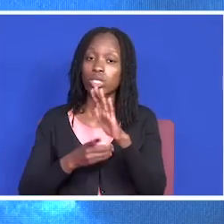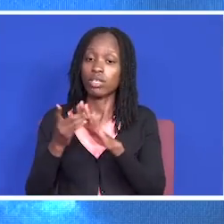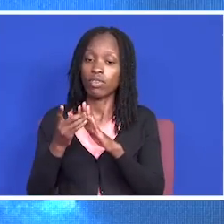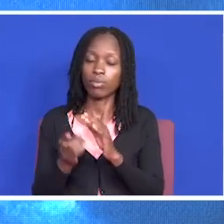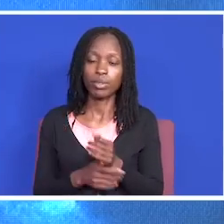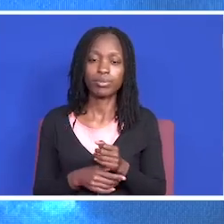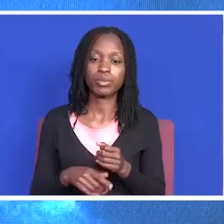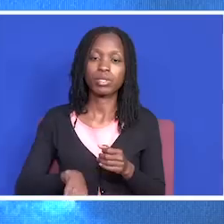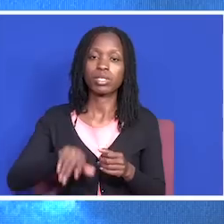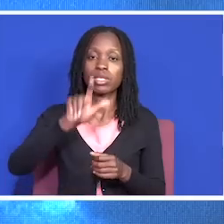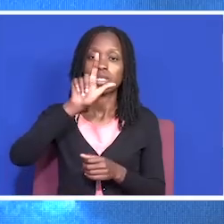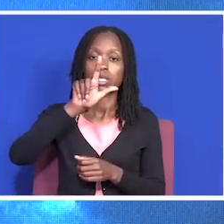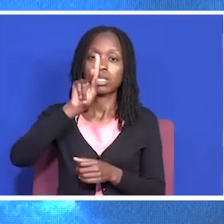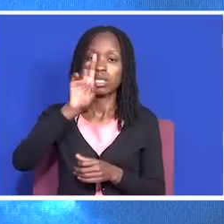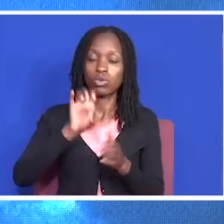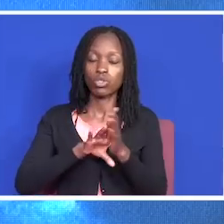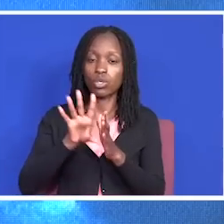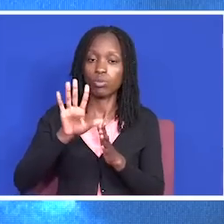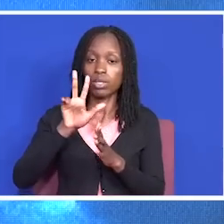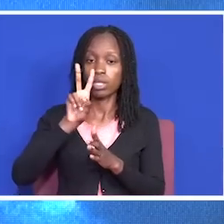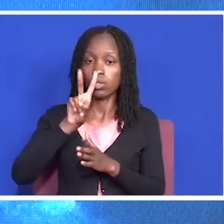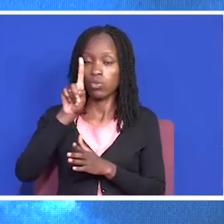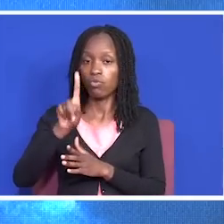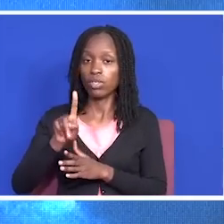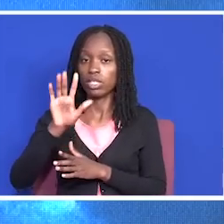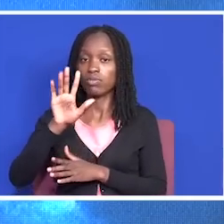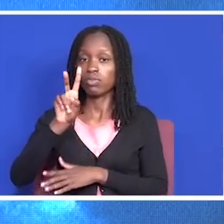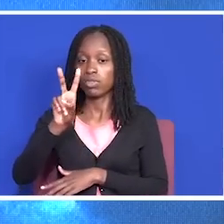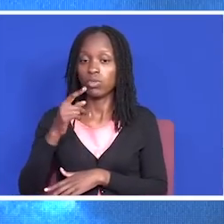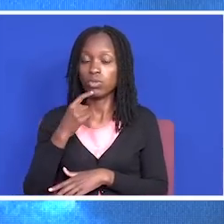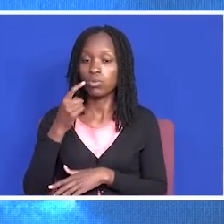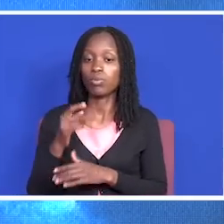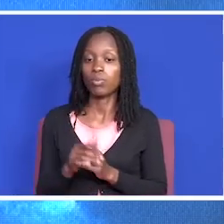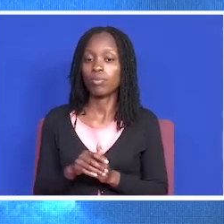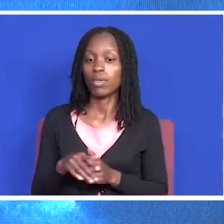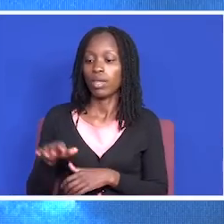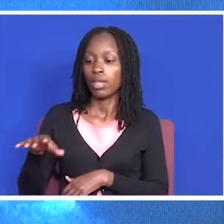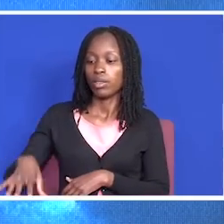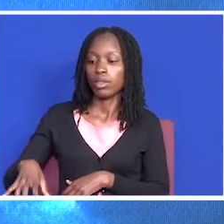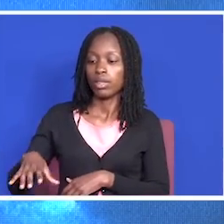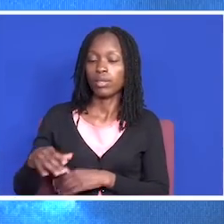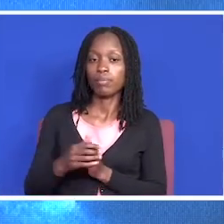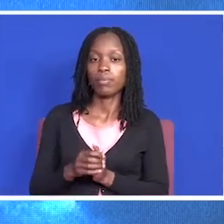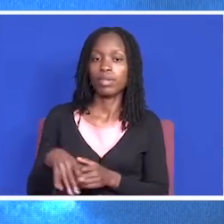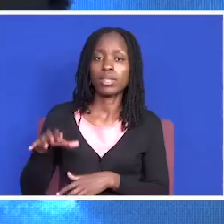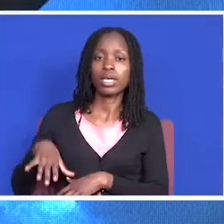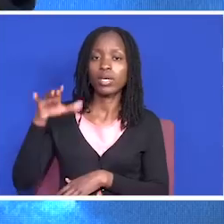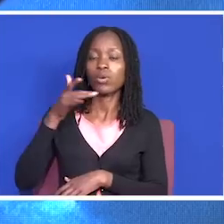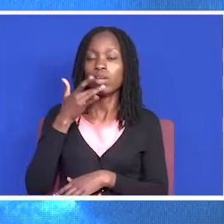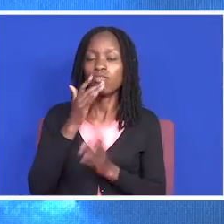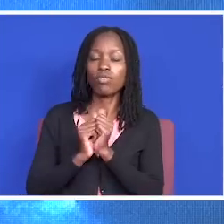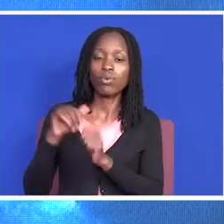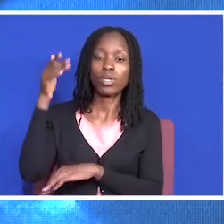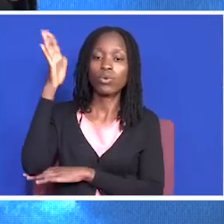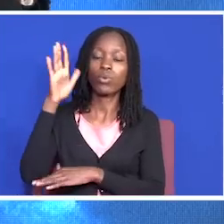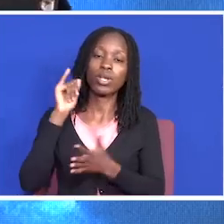development. And then Luke chapter 2, verse 52 says, they grew in favor with God. That's what we are